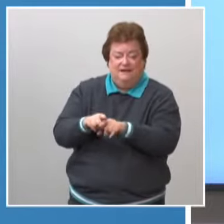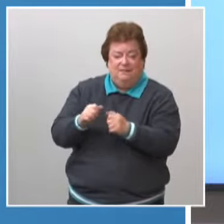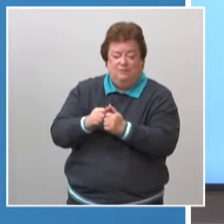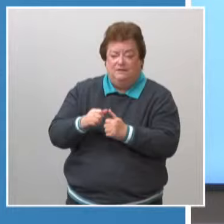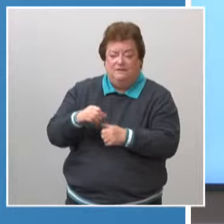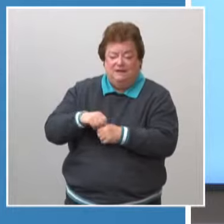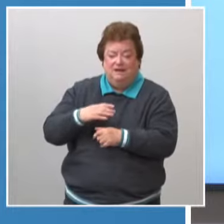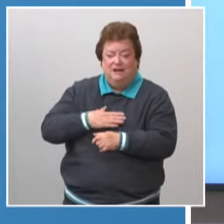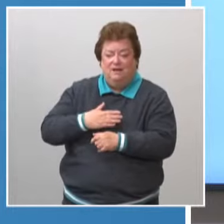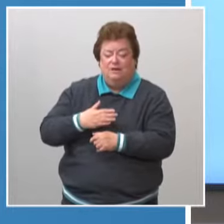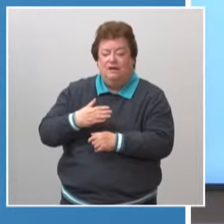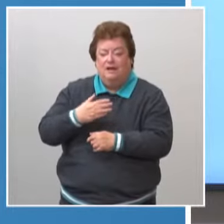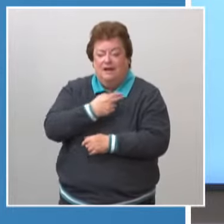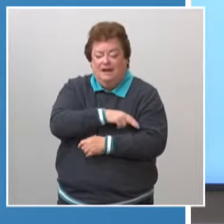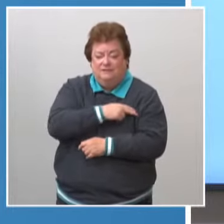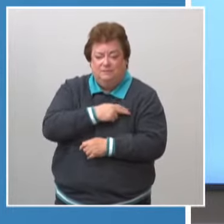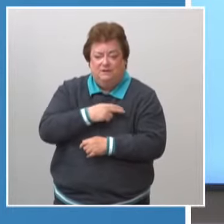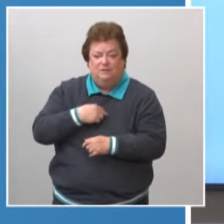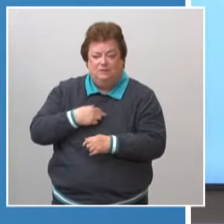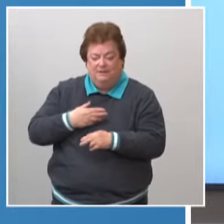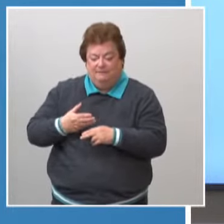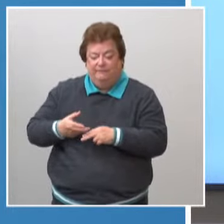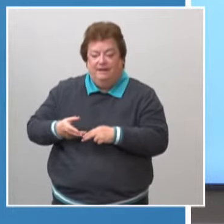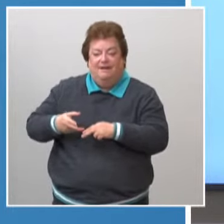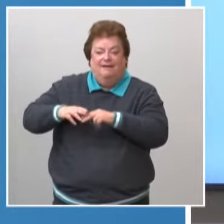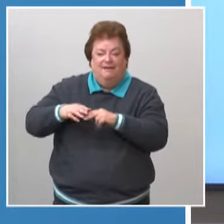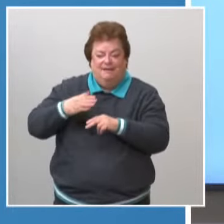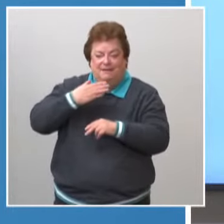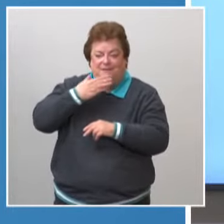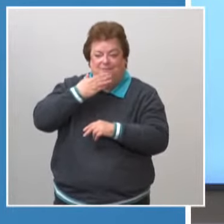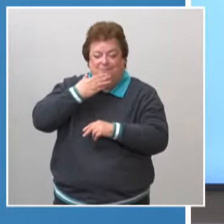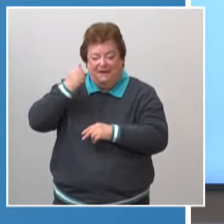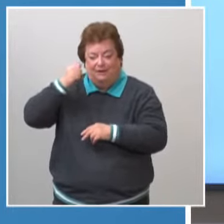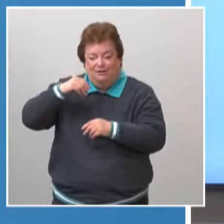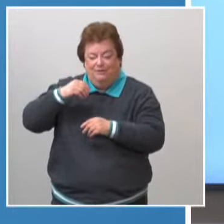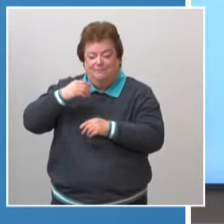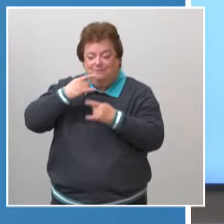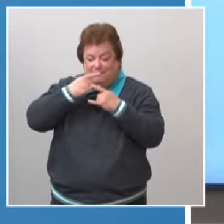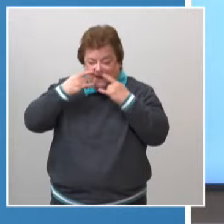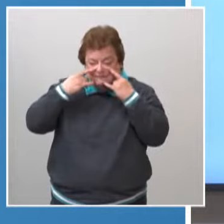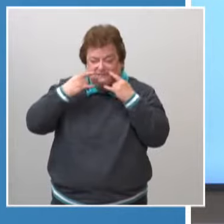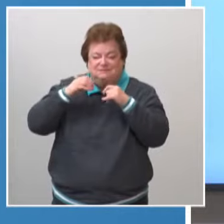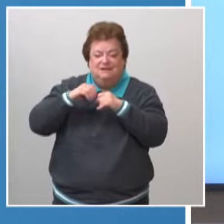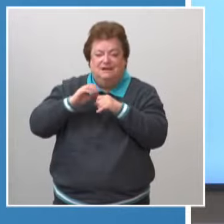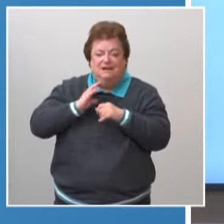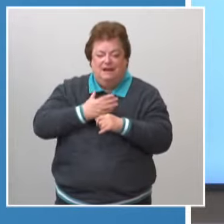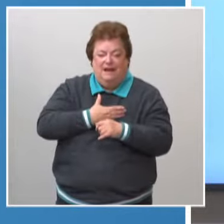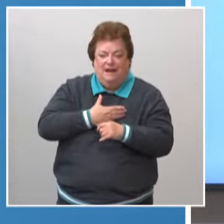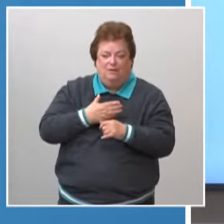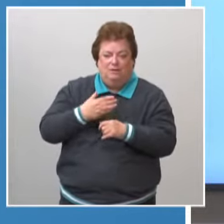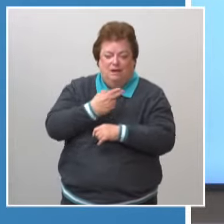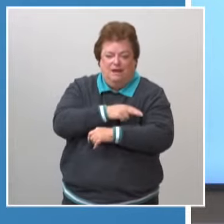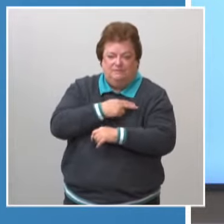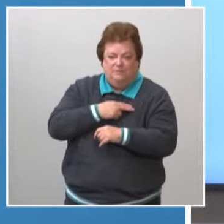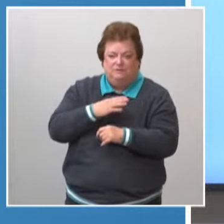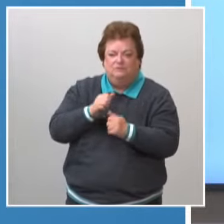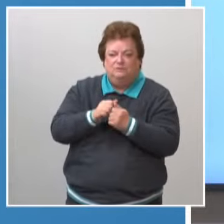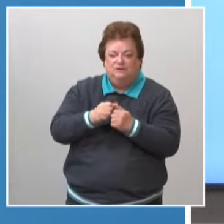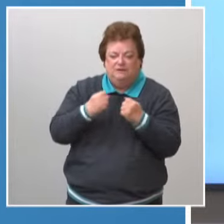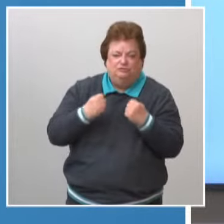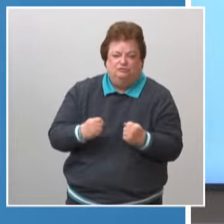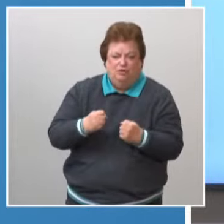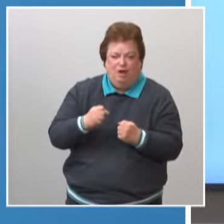about with upgrading masking and encouraging strong seals just to prevent the spread because it is such a virulent